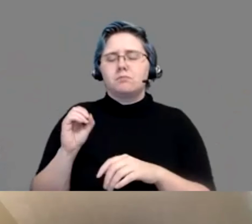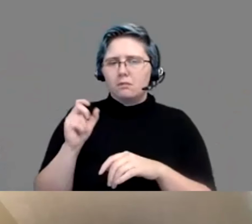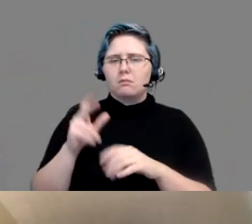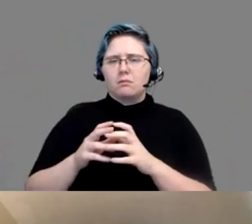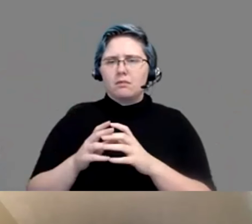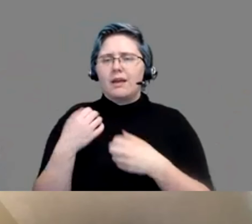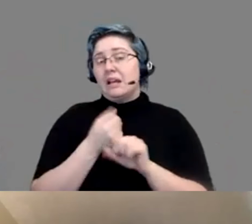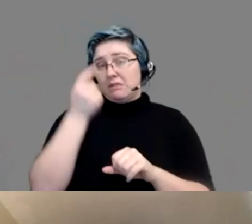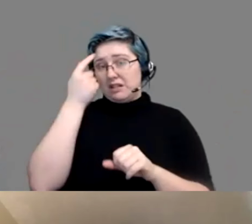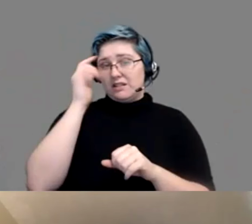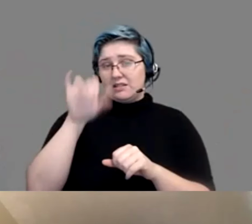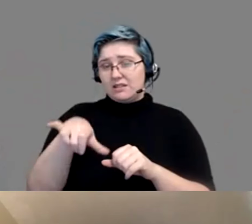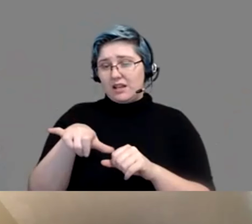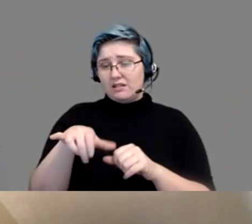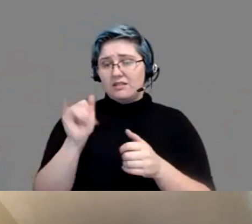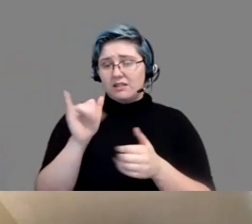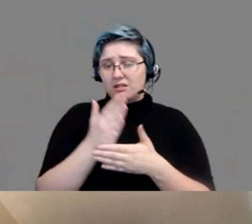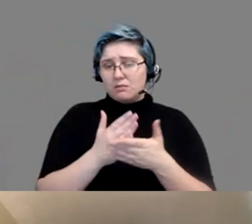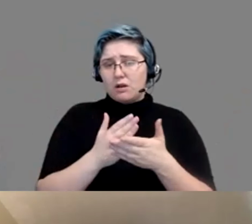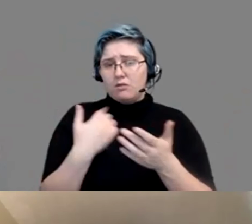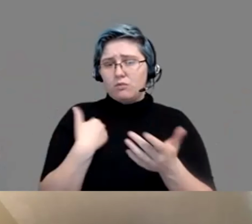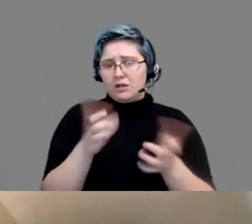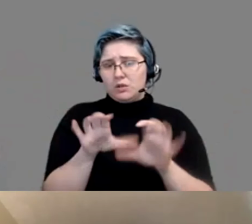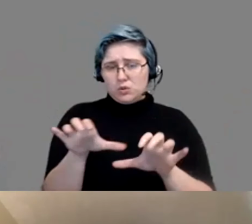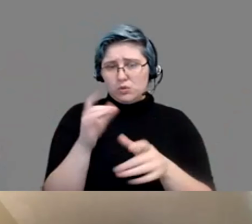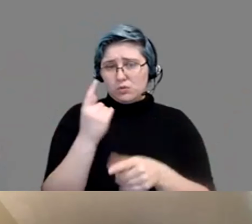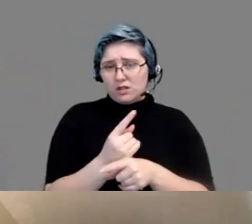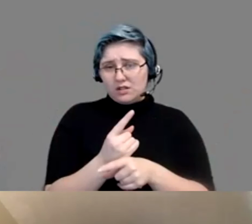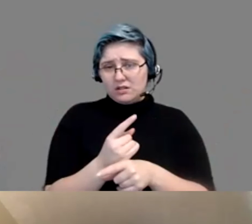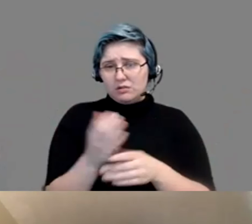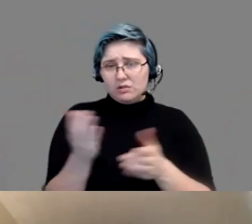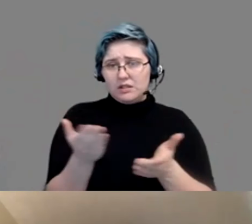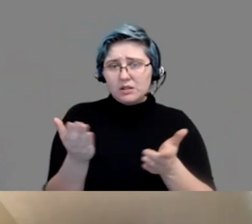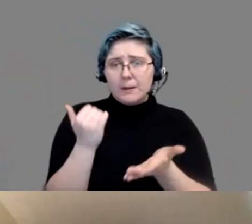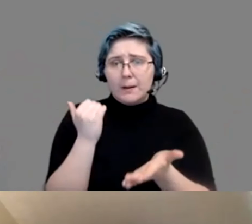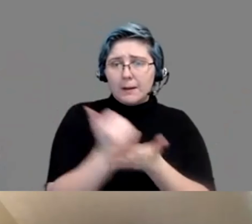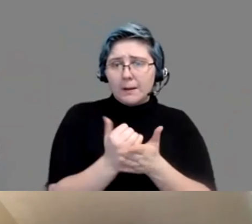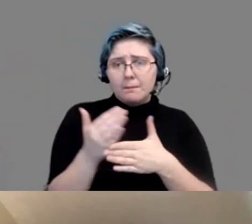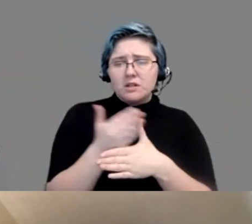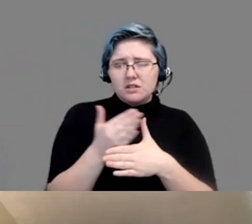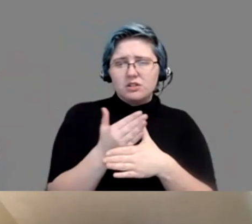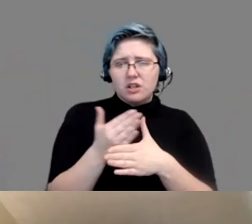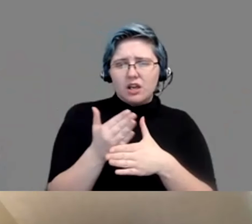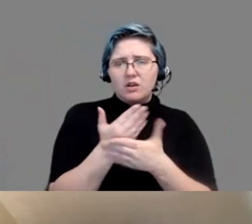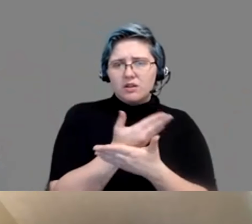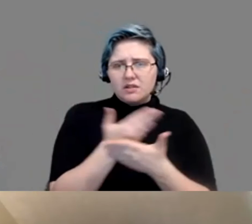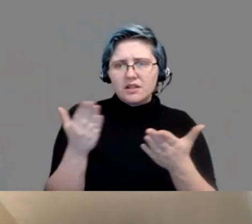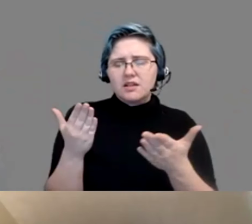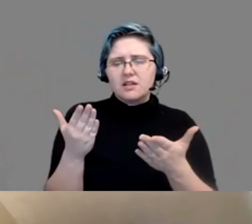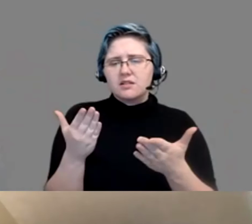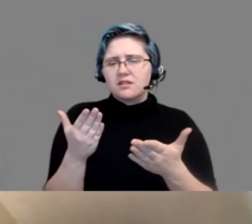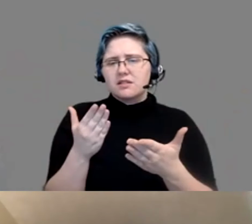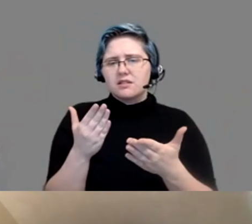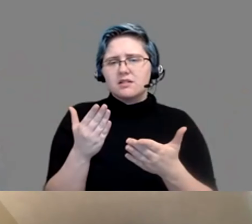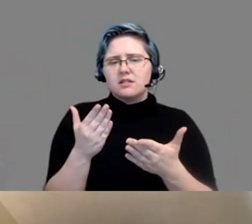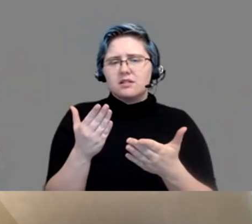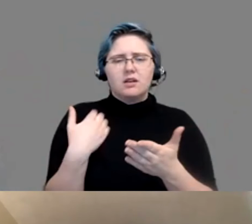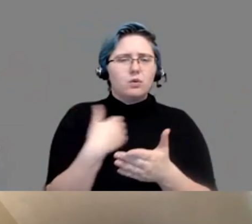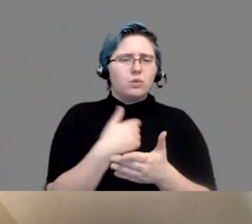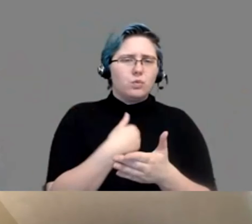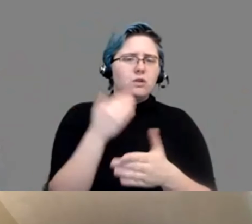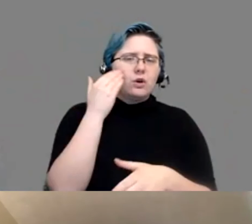makes sense. And, that's part of what we're here to do, right? We're here to, Right. to help share the things that we're